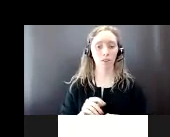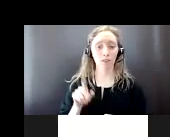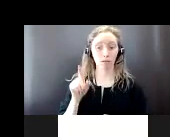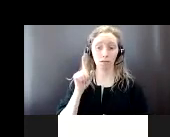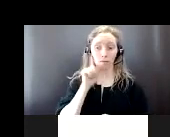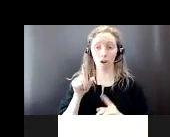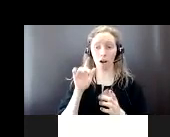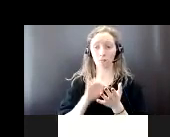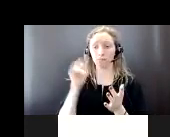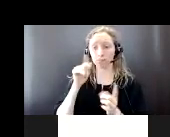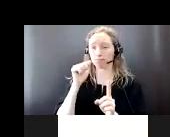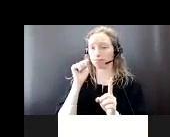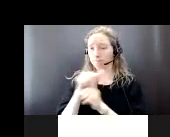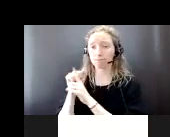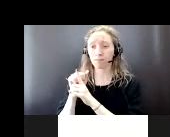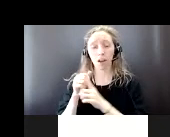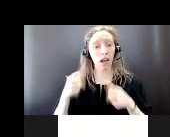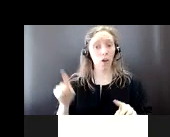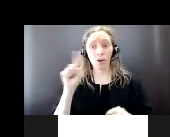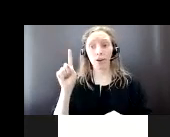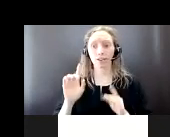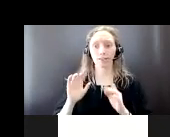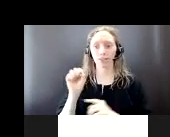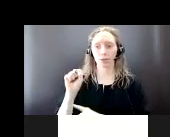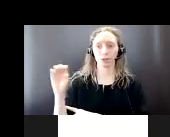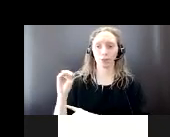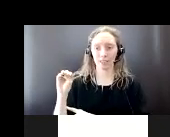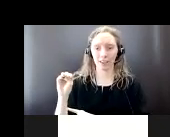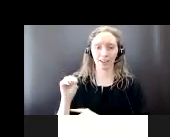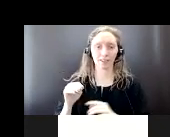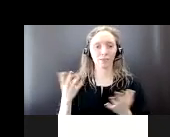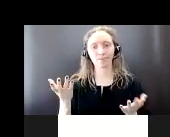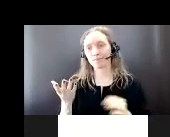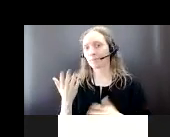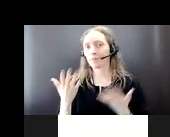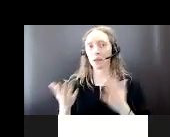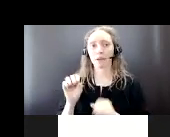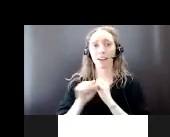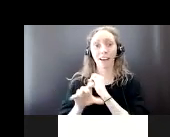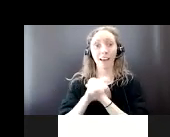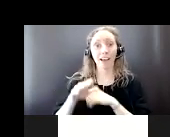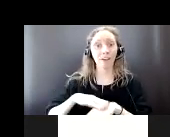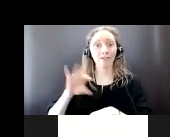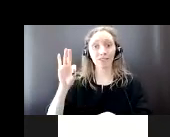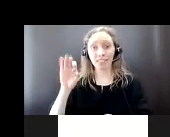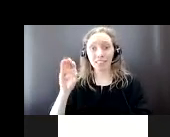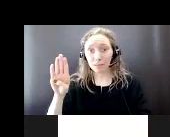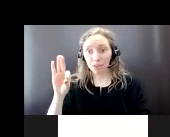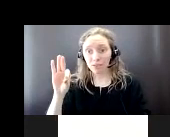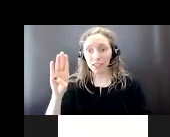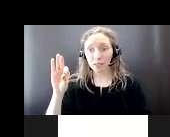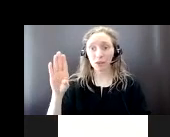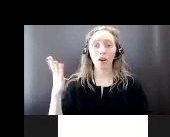tool of the fraudster, whether it's an ad on Facebook, whether you're getting a message from somebody you